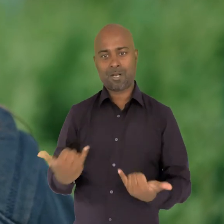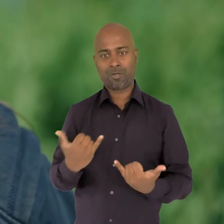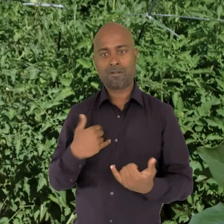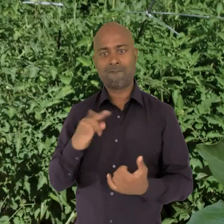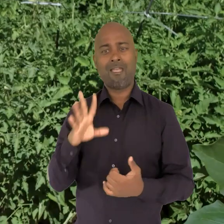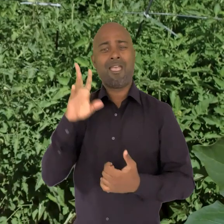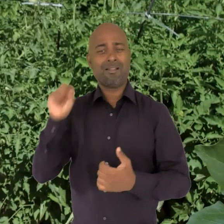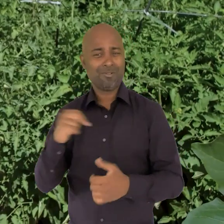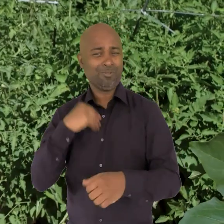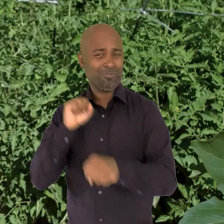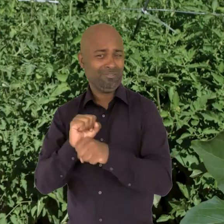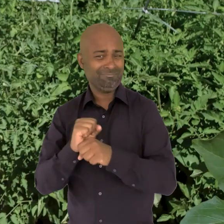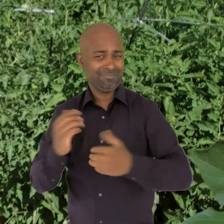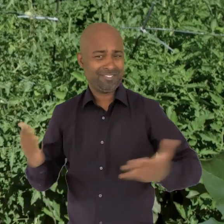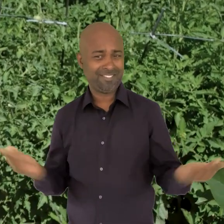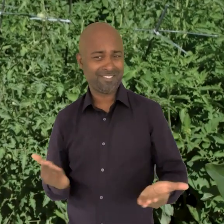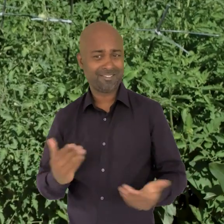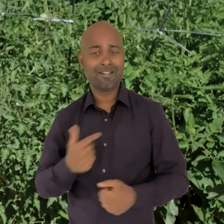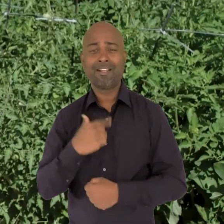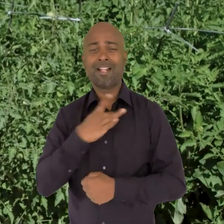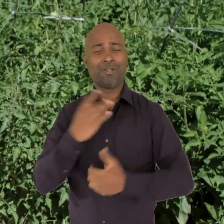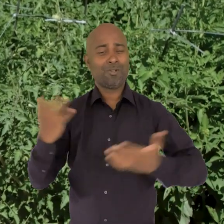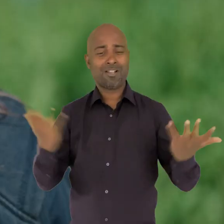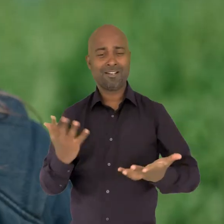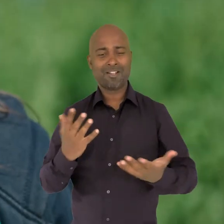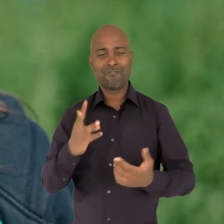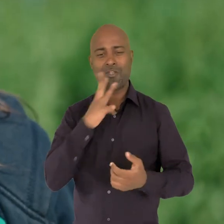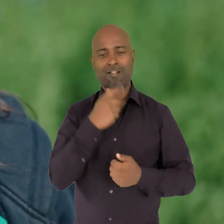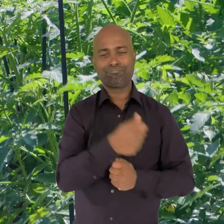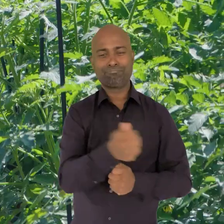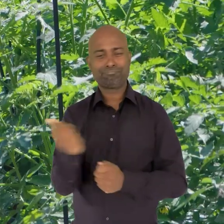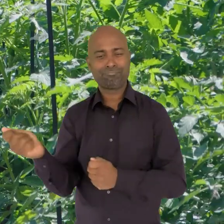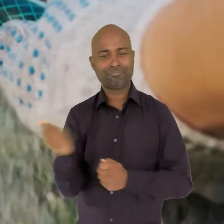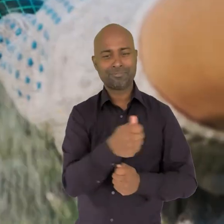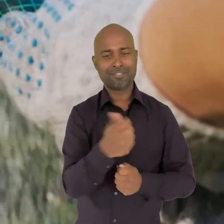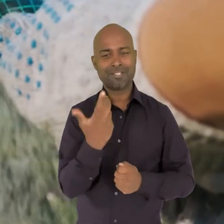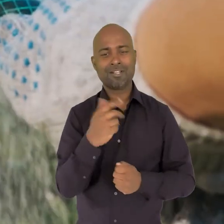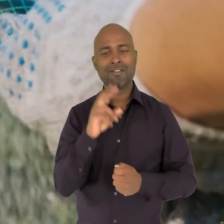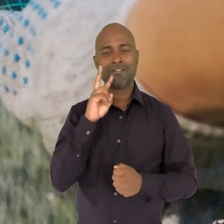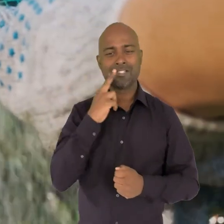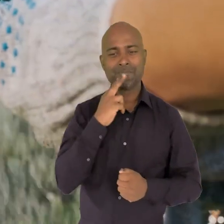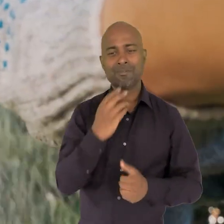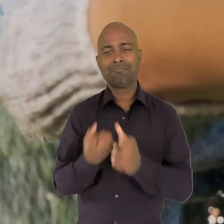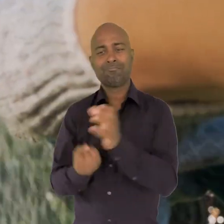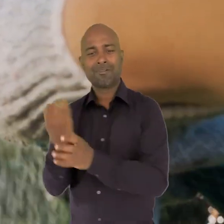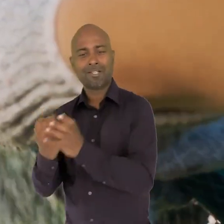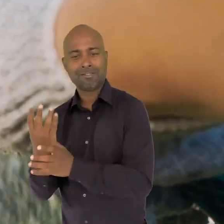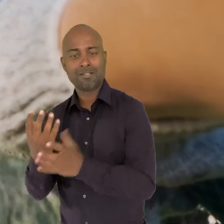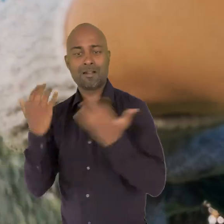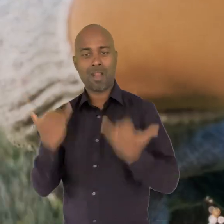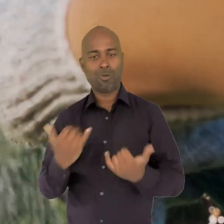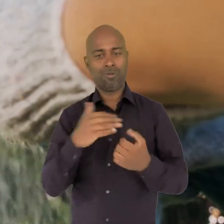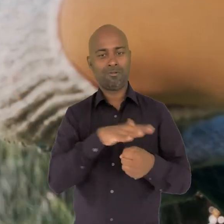now. I had fun really working here. I like watering the vegetables and